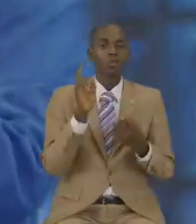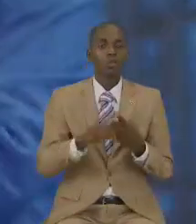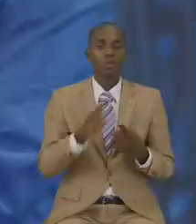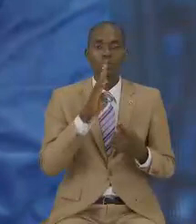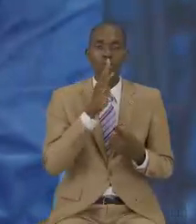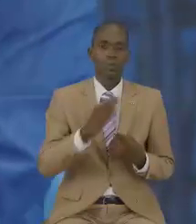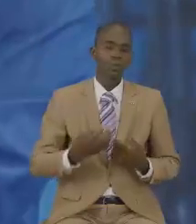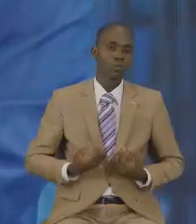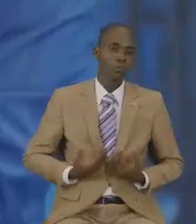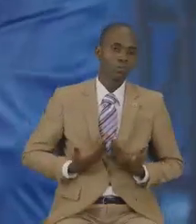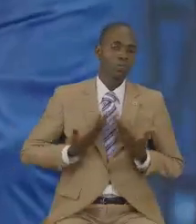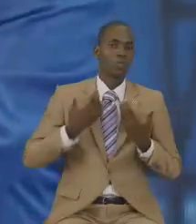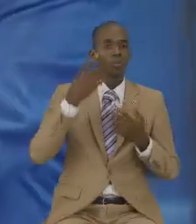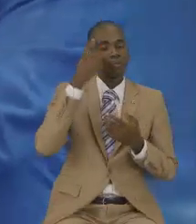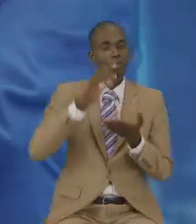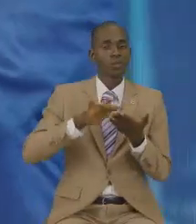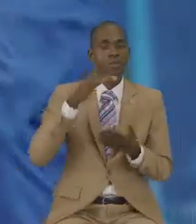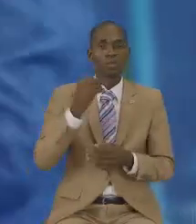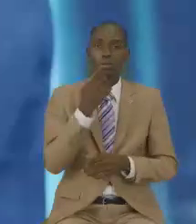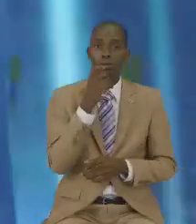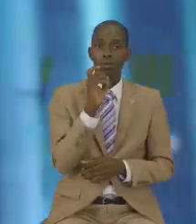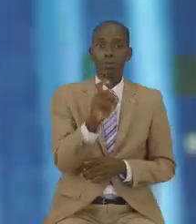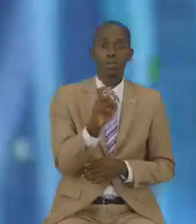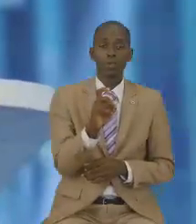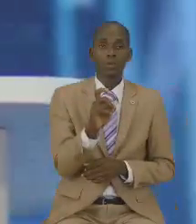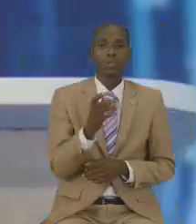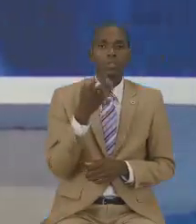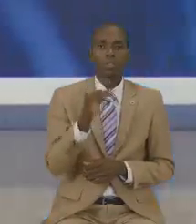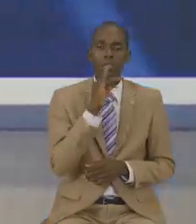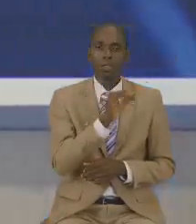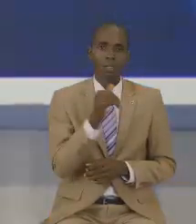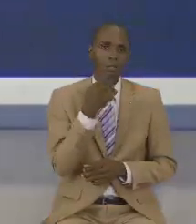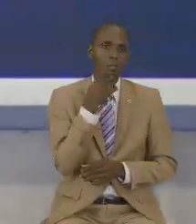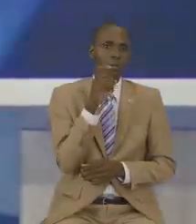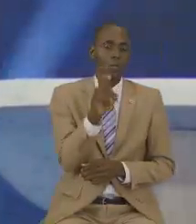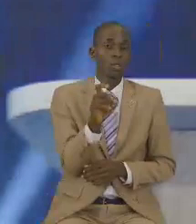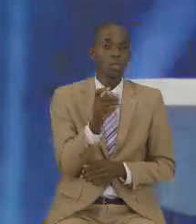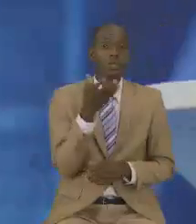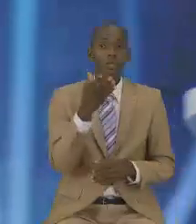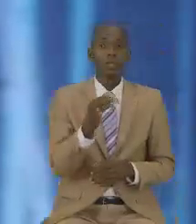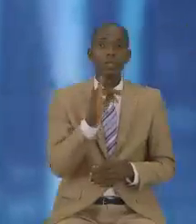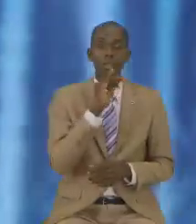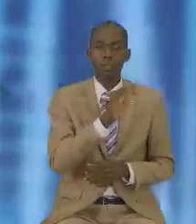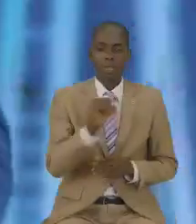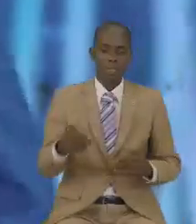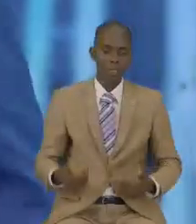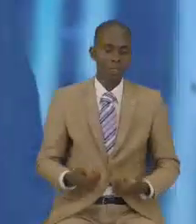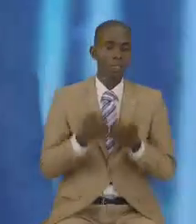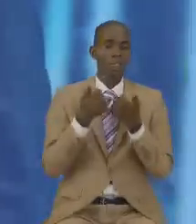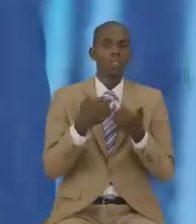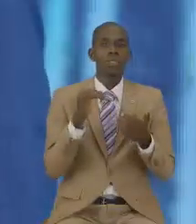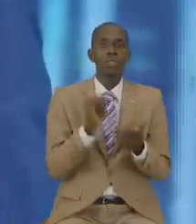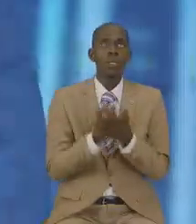ignited for glory. The charge. There is a charge. There is a challenge that